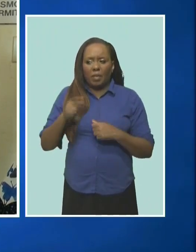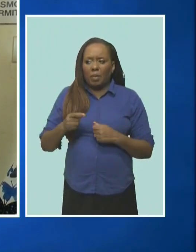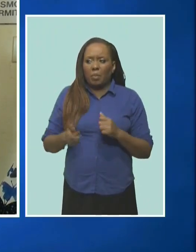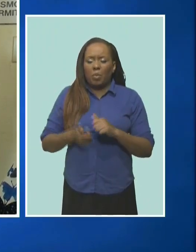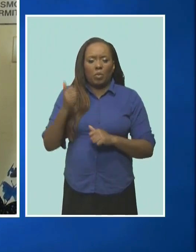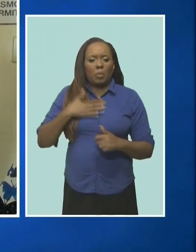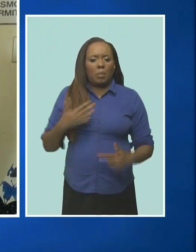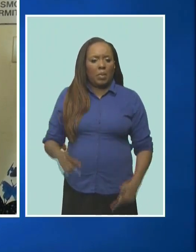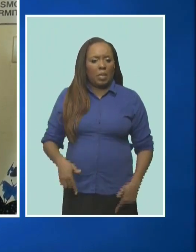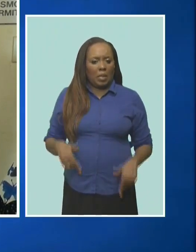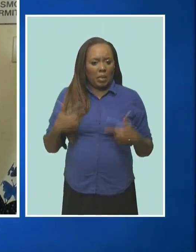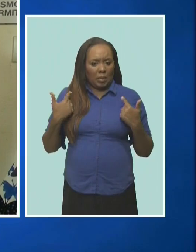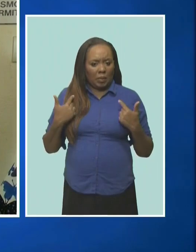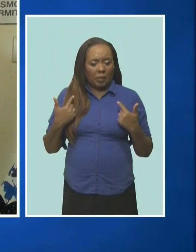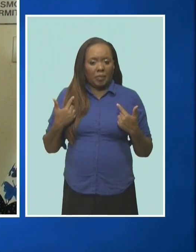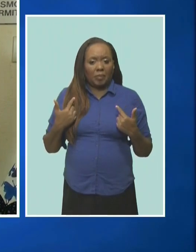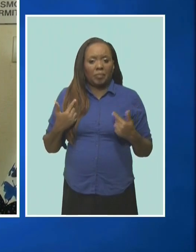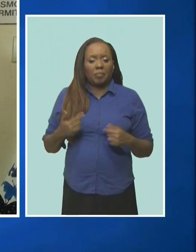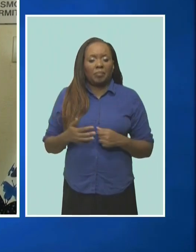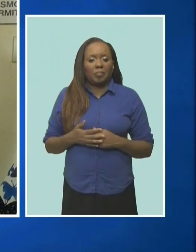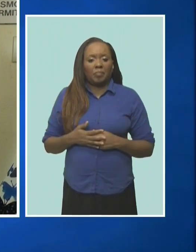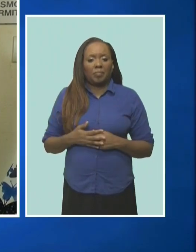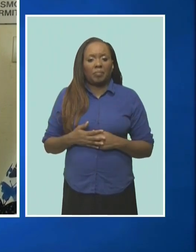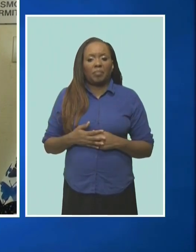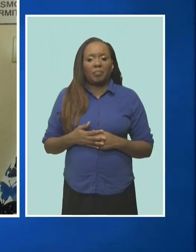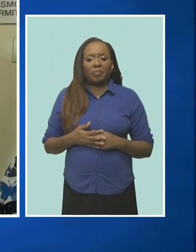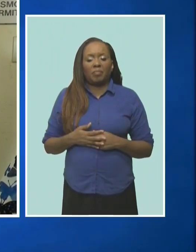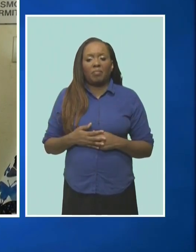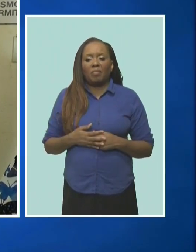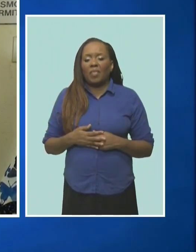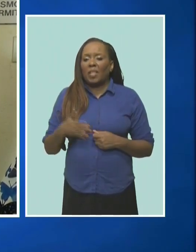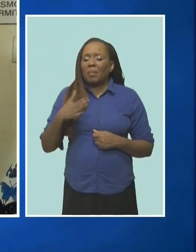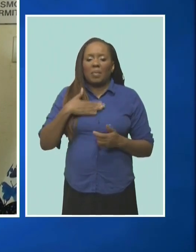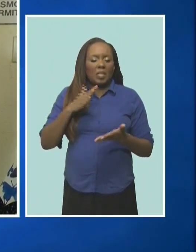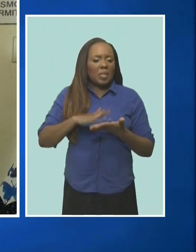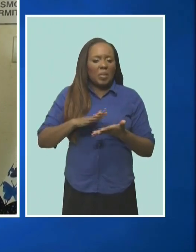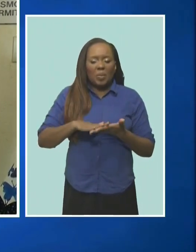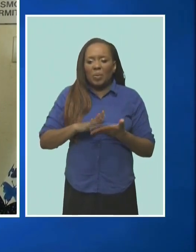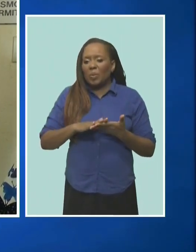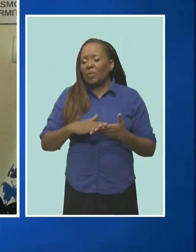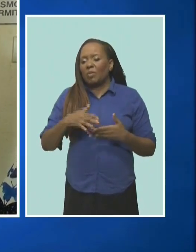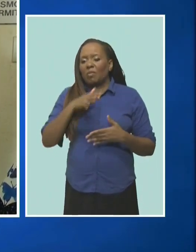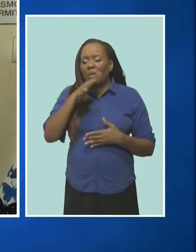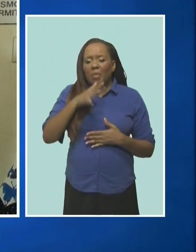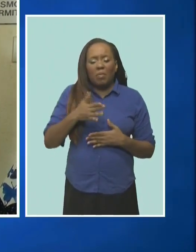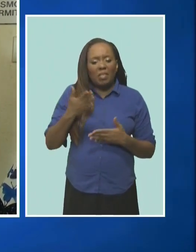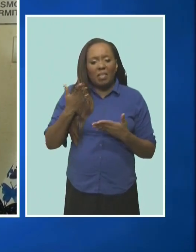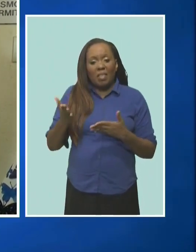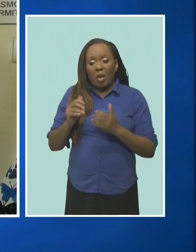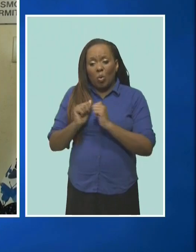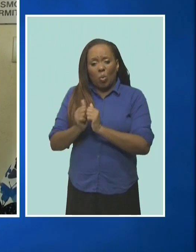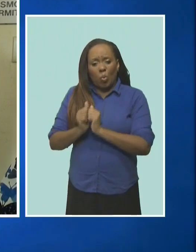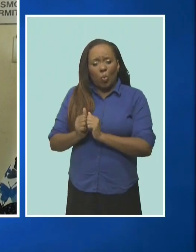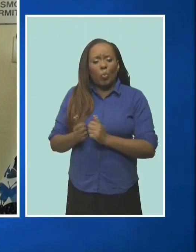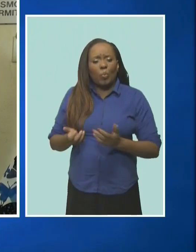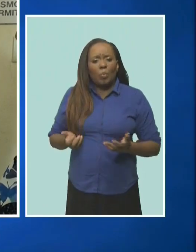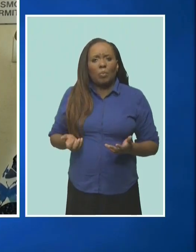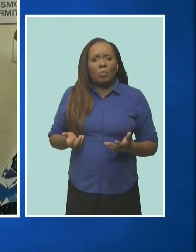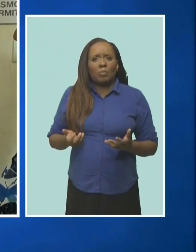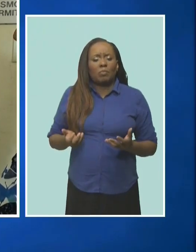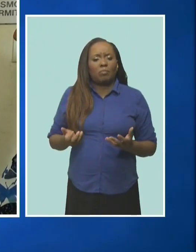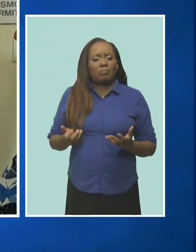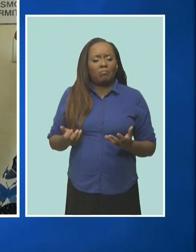years. She saw me through schooling, and she was a